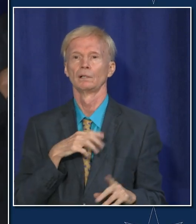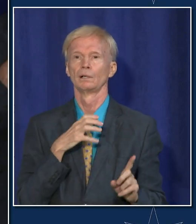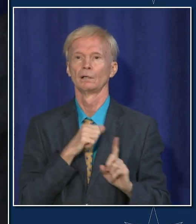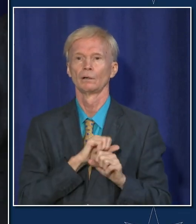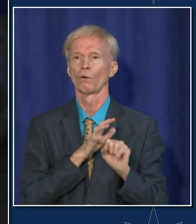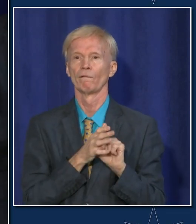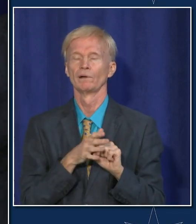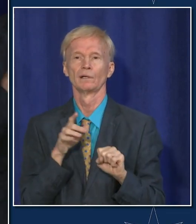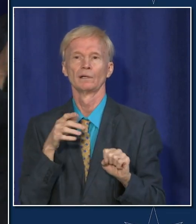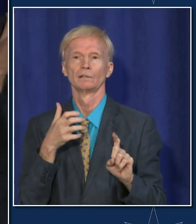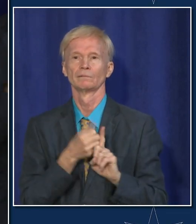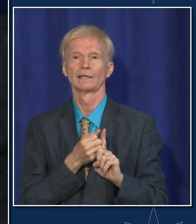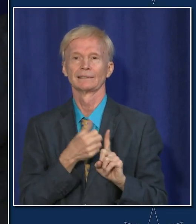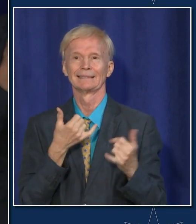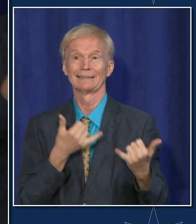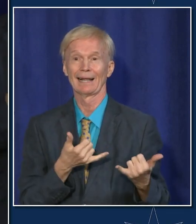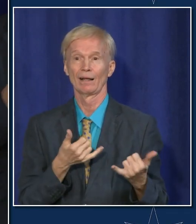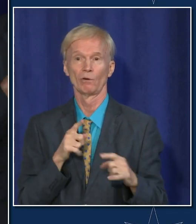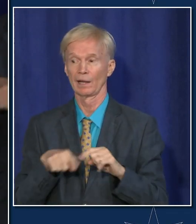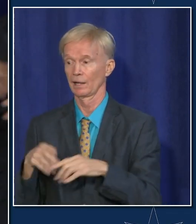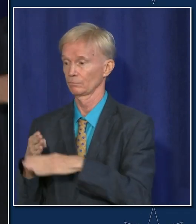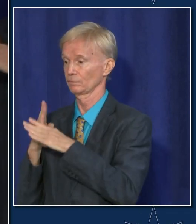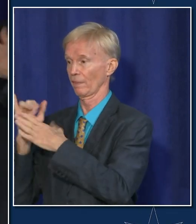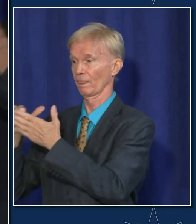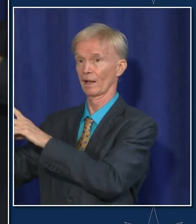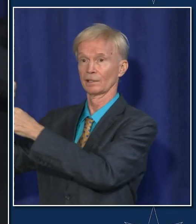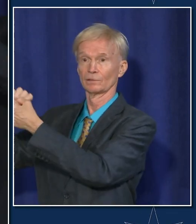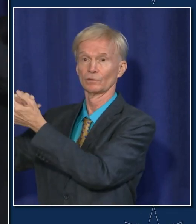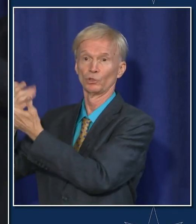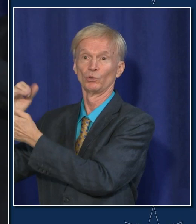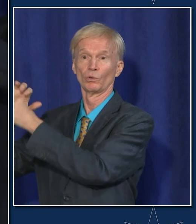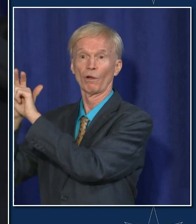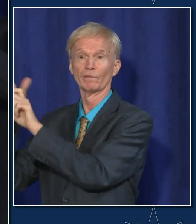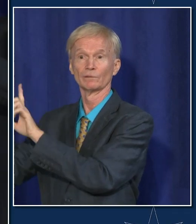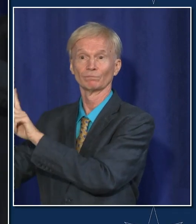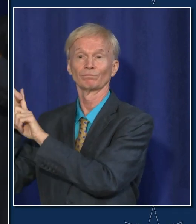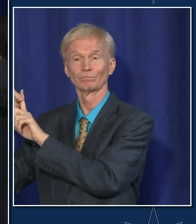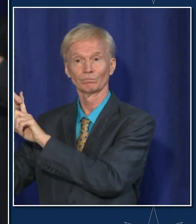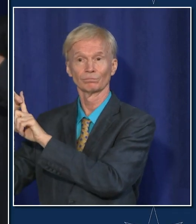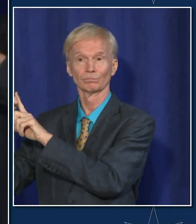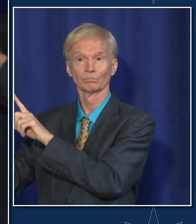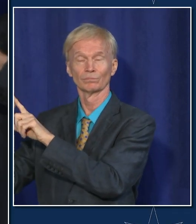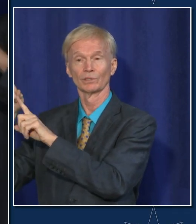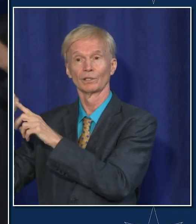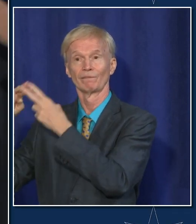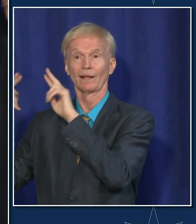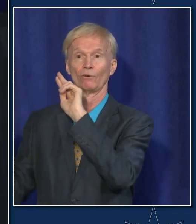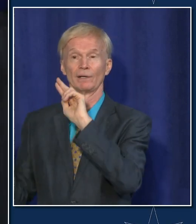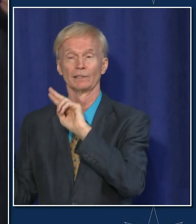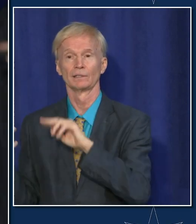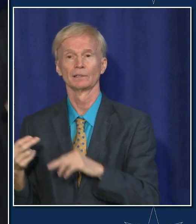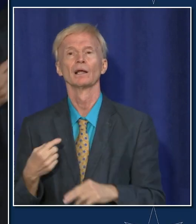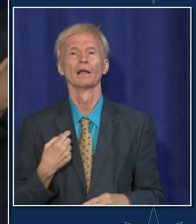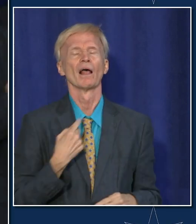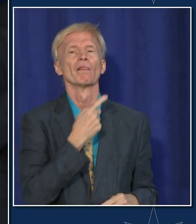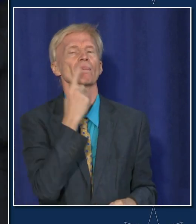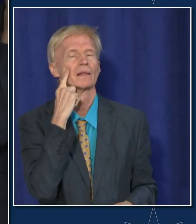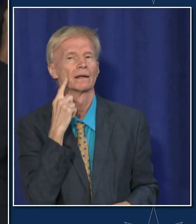all bets are off. I think, the decision to move ahead with, or to likely move ahead with that booster for